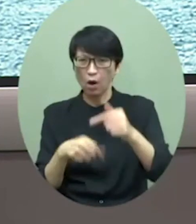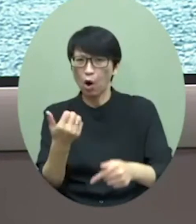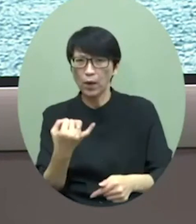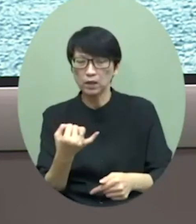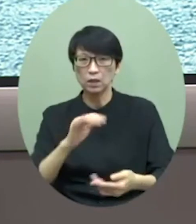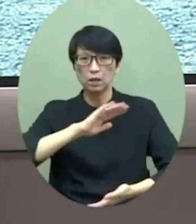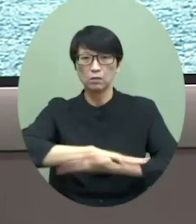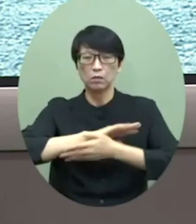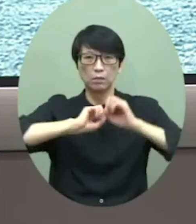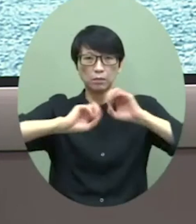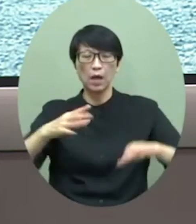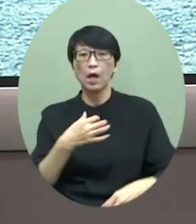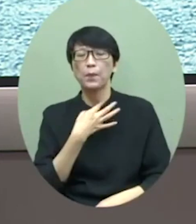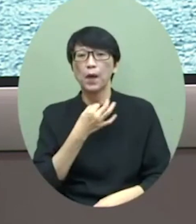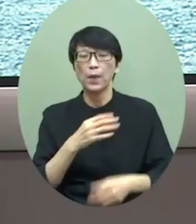Legislative Council